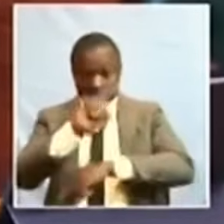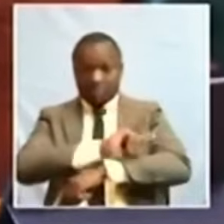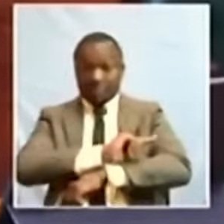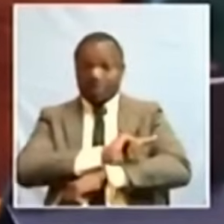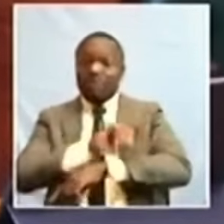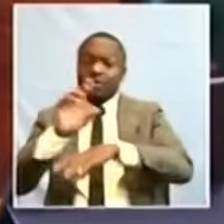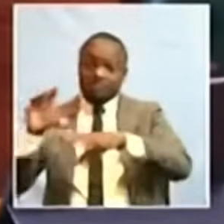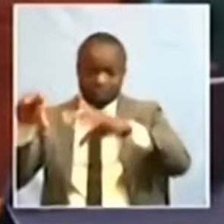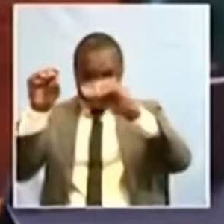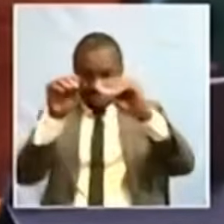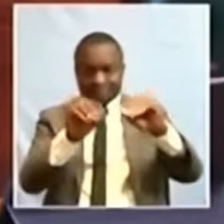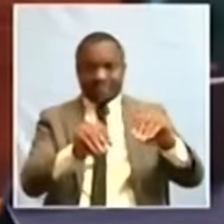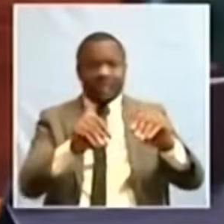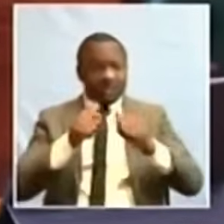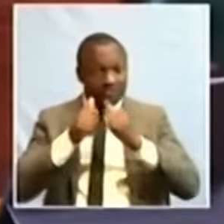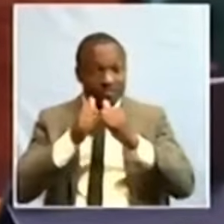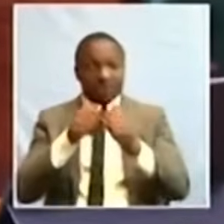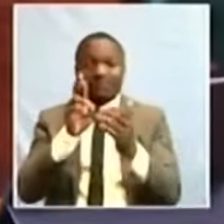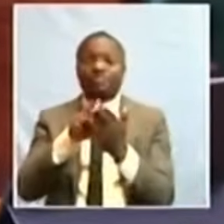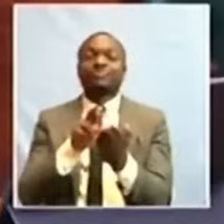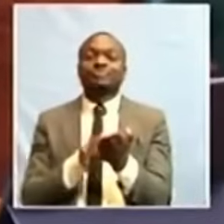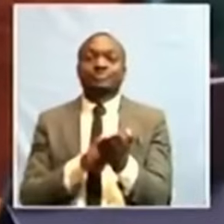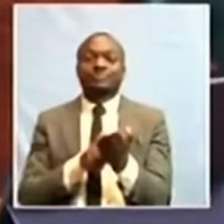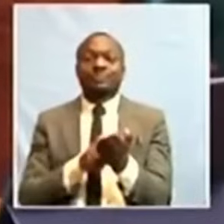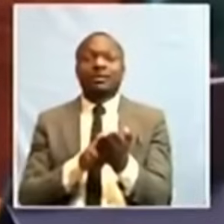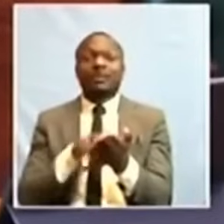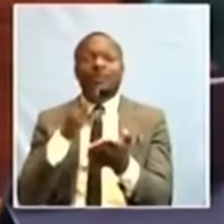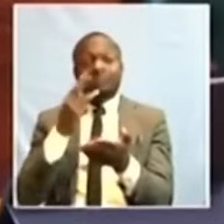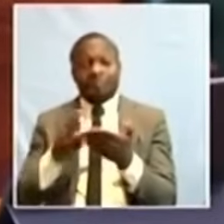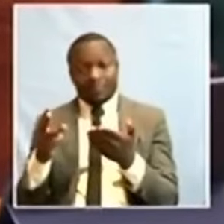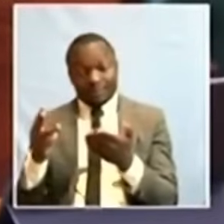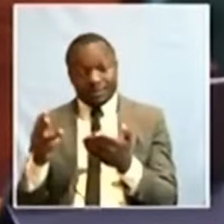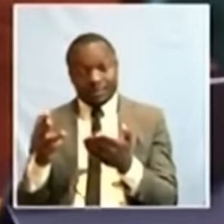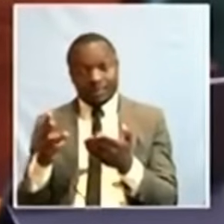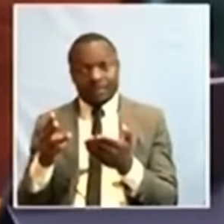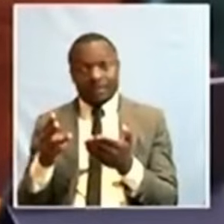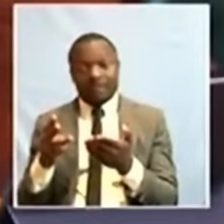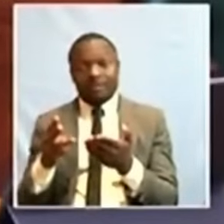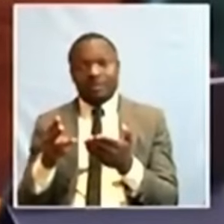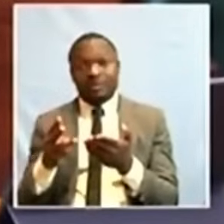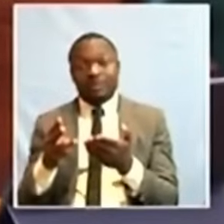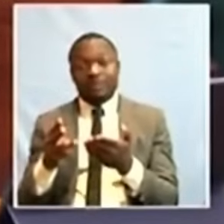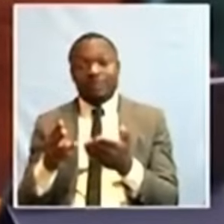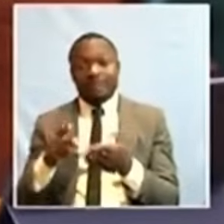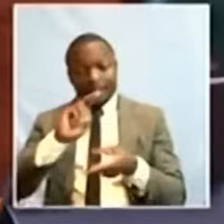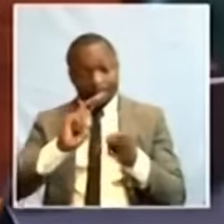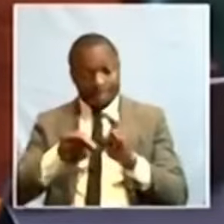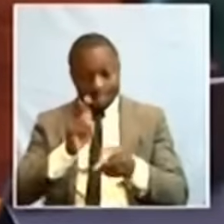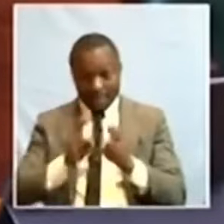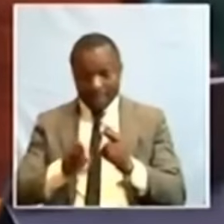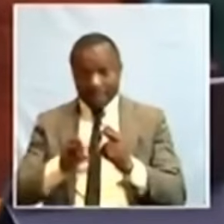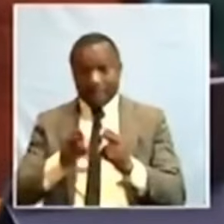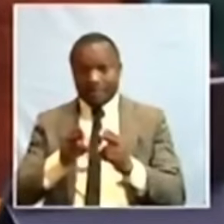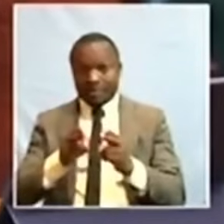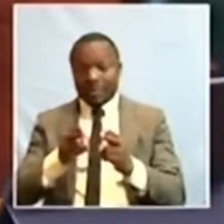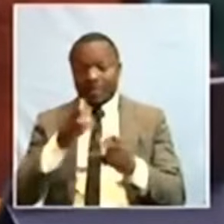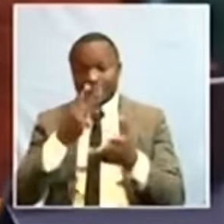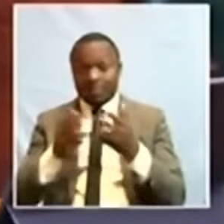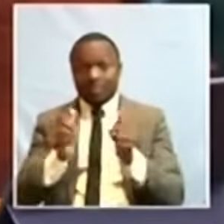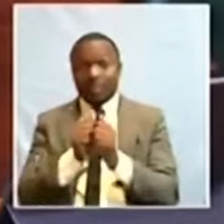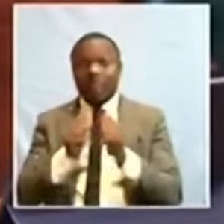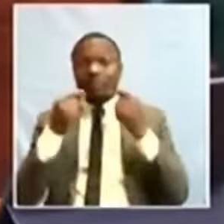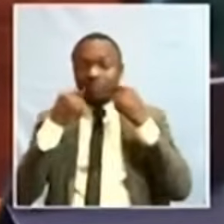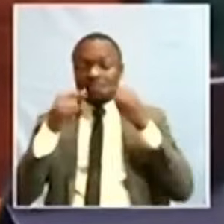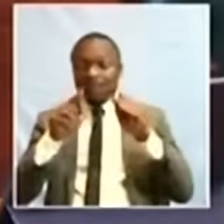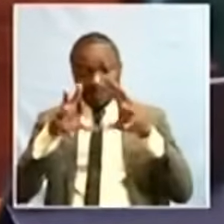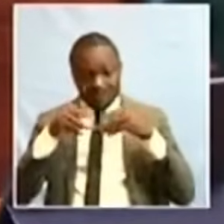and according to our standing orders, when a matter of urgent matter without notice is admitted,